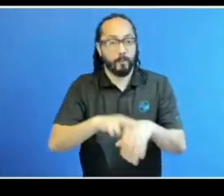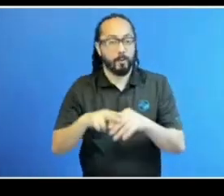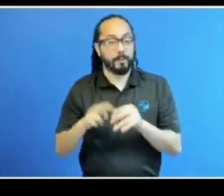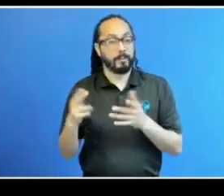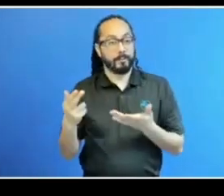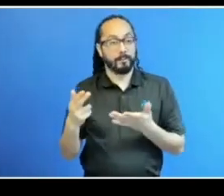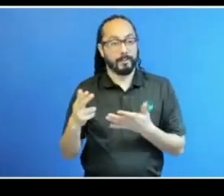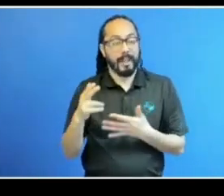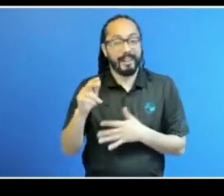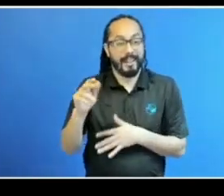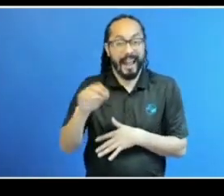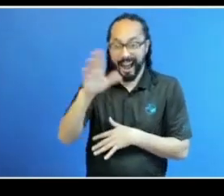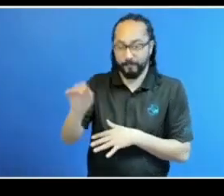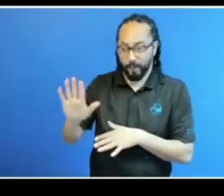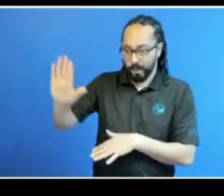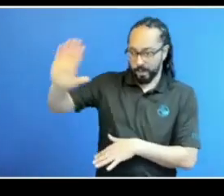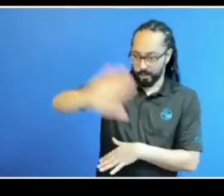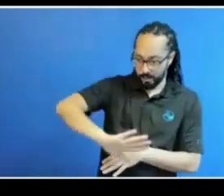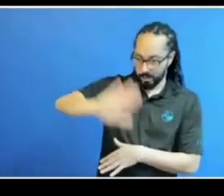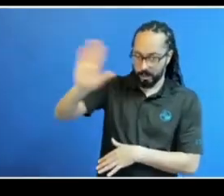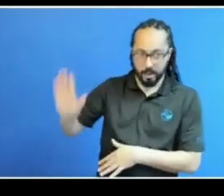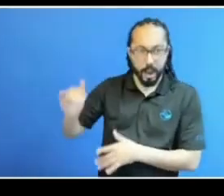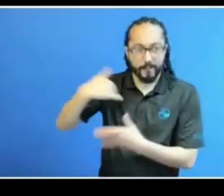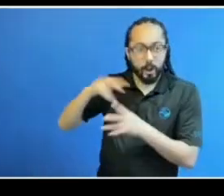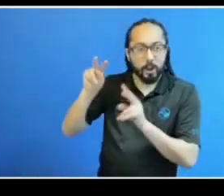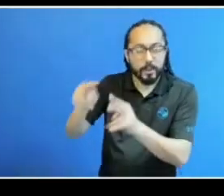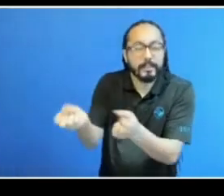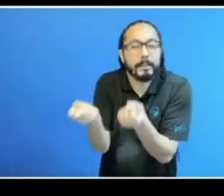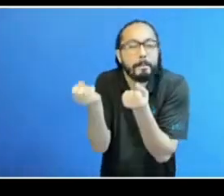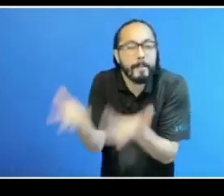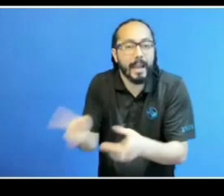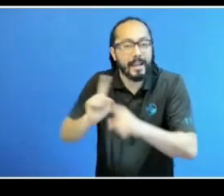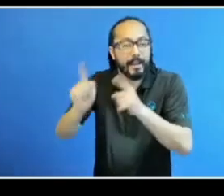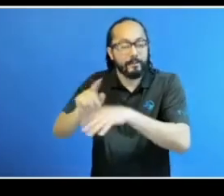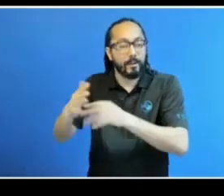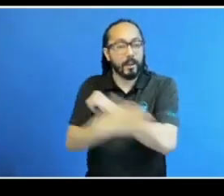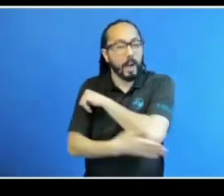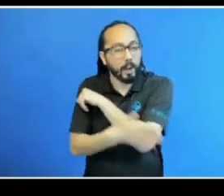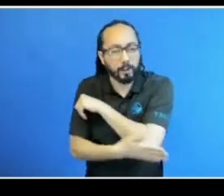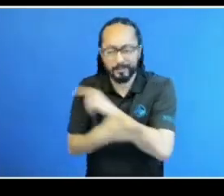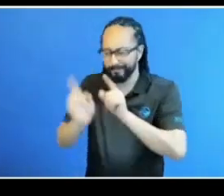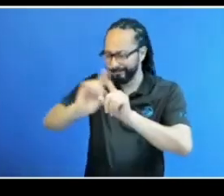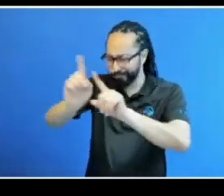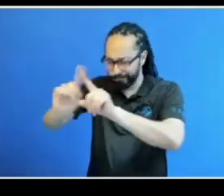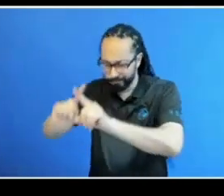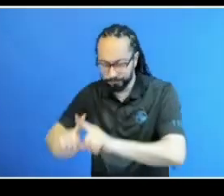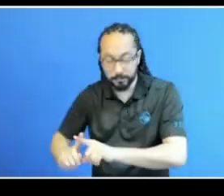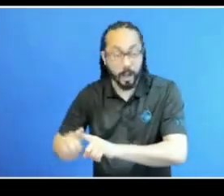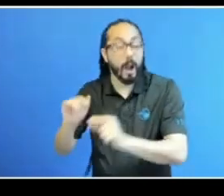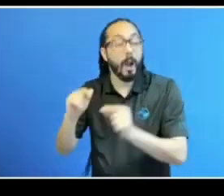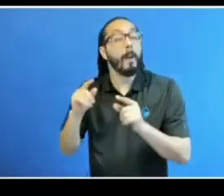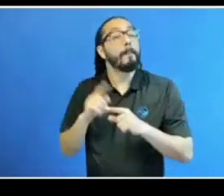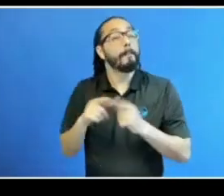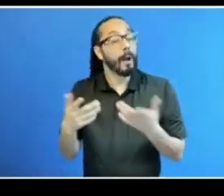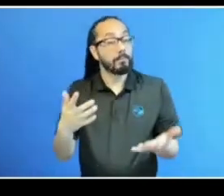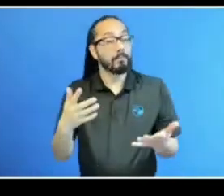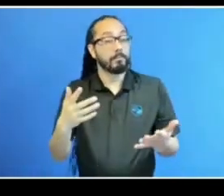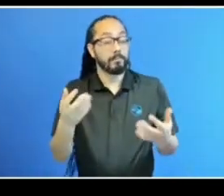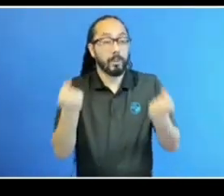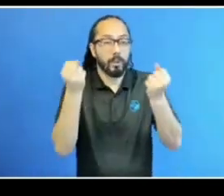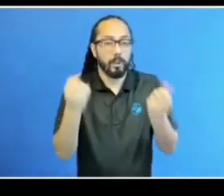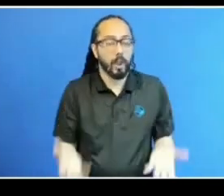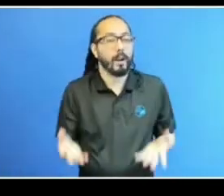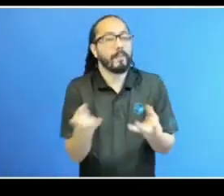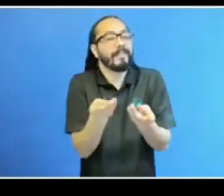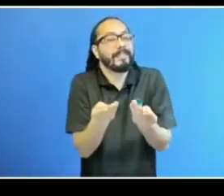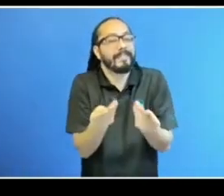as African Nova Scotians, there's many different countries, many different things going on. But a lot of textile waste for us is